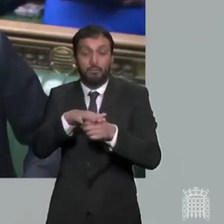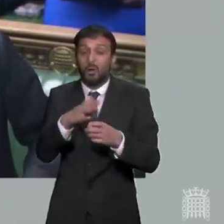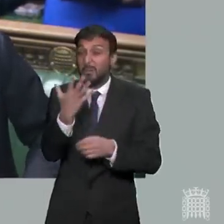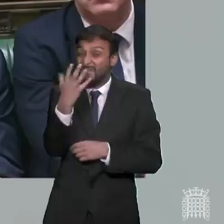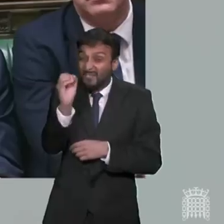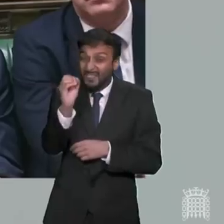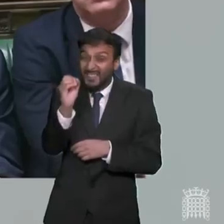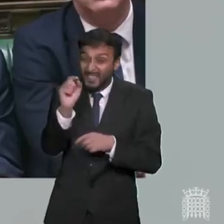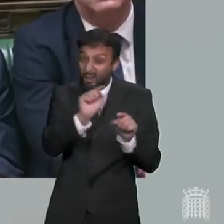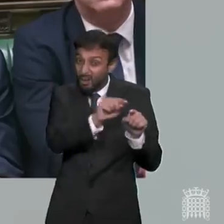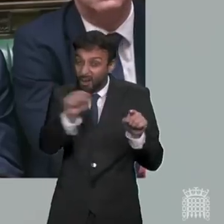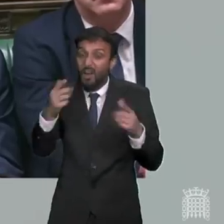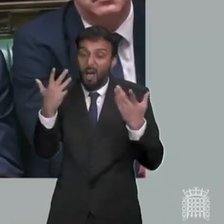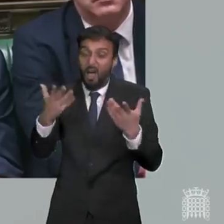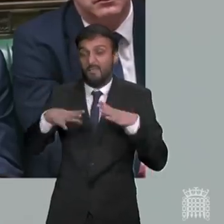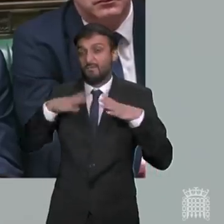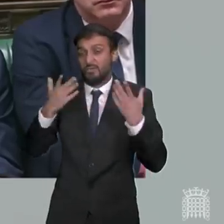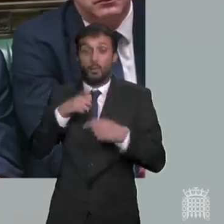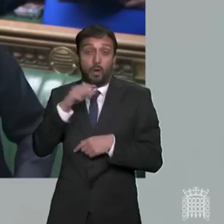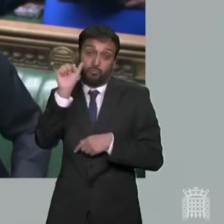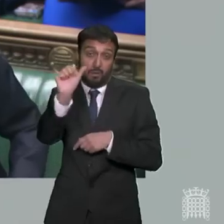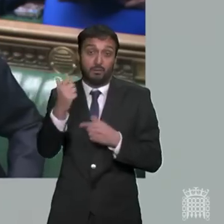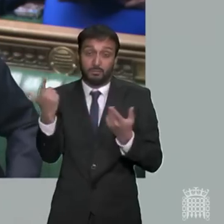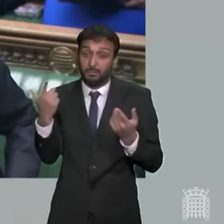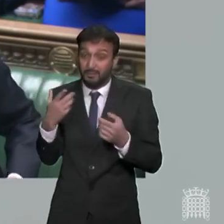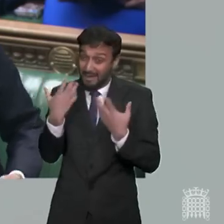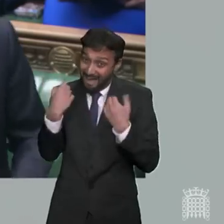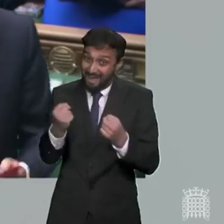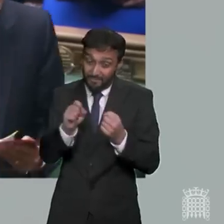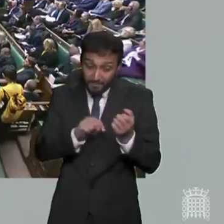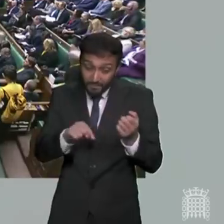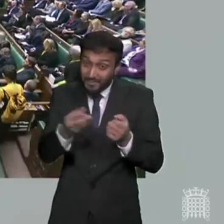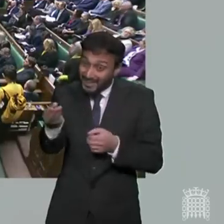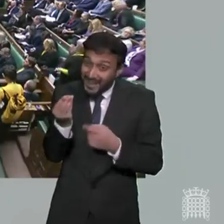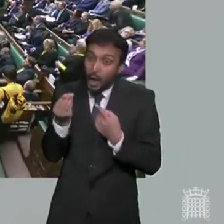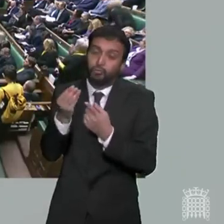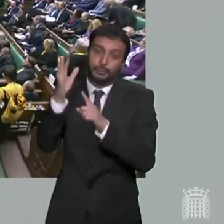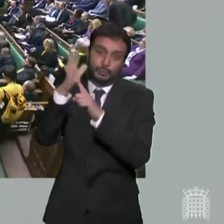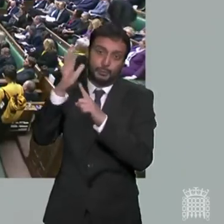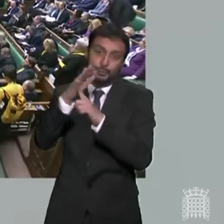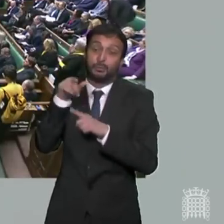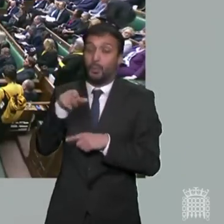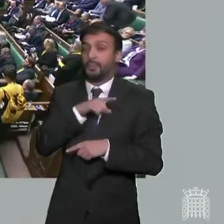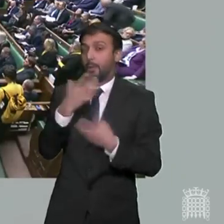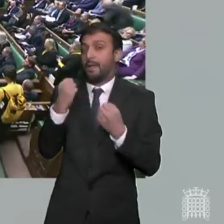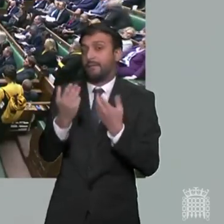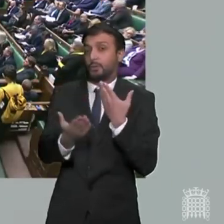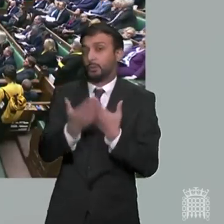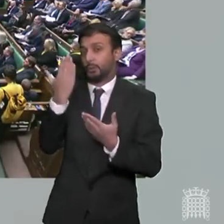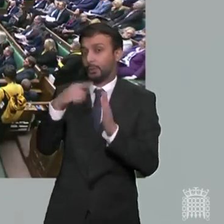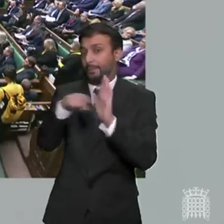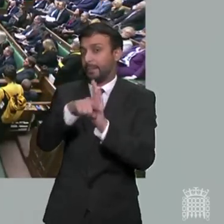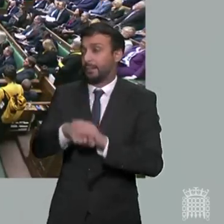cash facilities, because access to cash is important, and that's what our new bill will deliver. In Manchester. Thank you, Mr. Speaker. I very